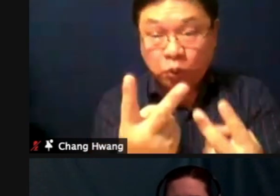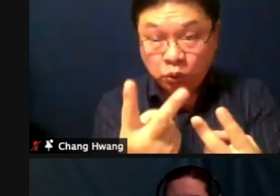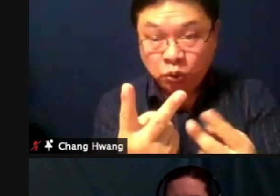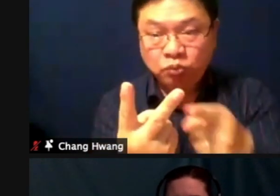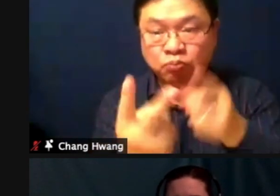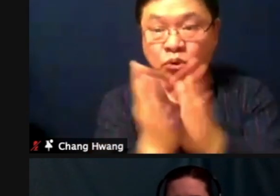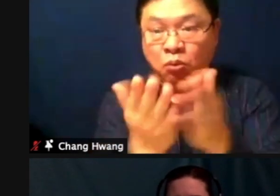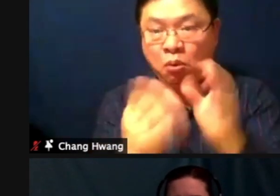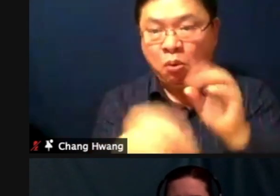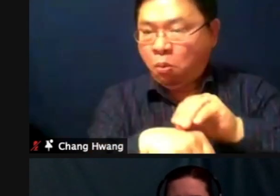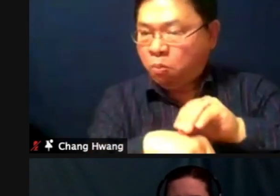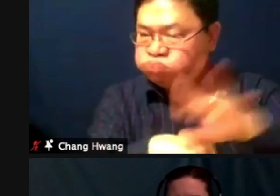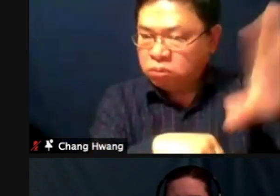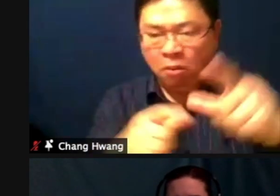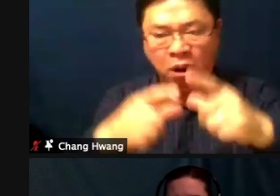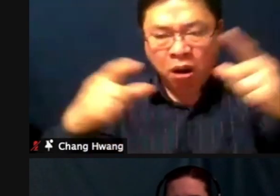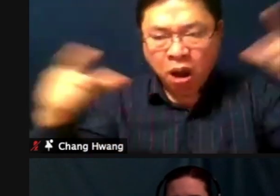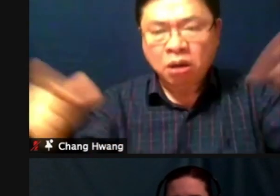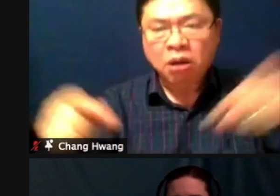one was from the Korean Deaf Association.